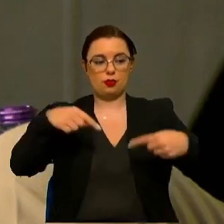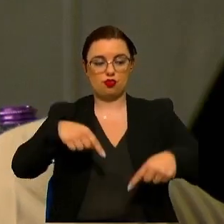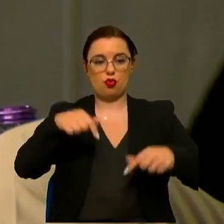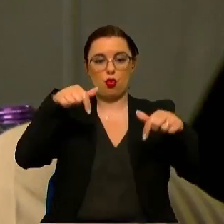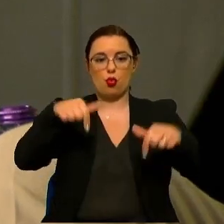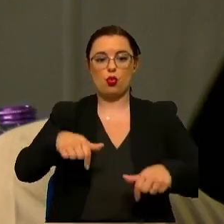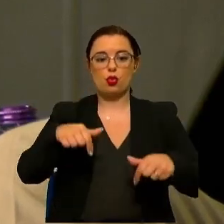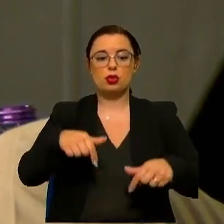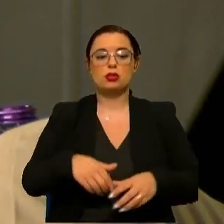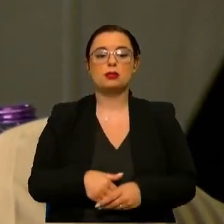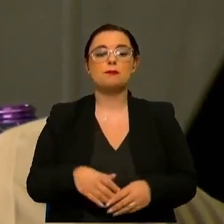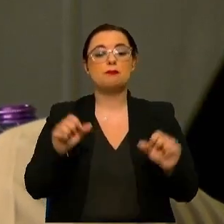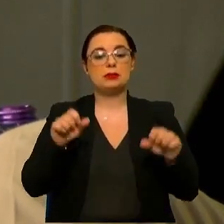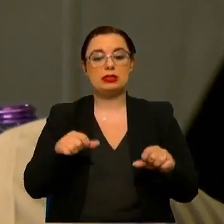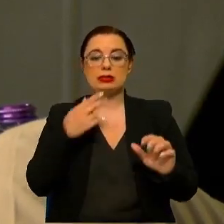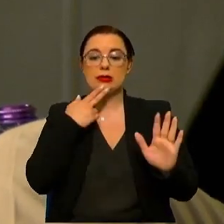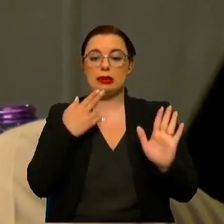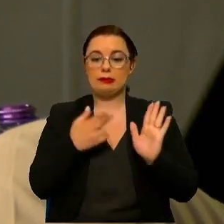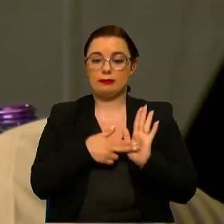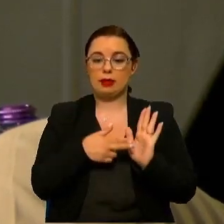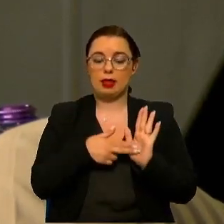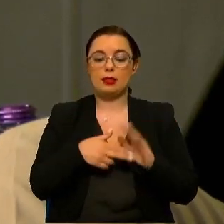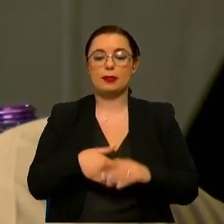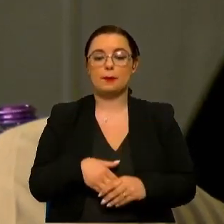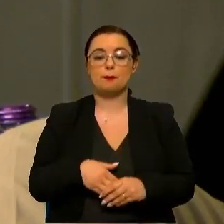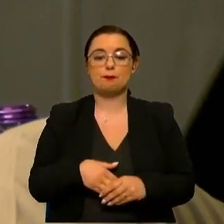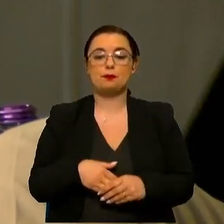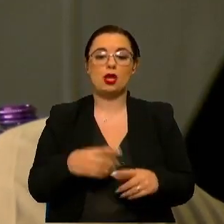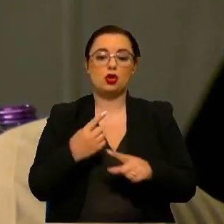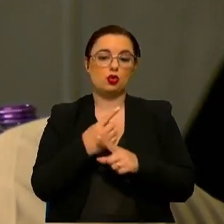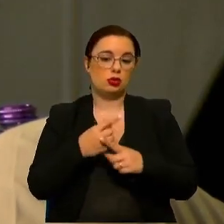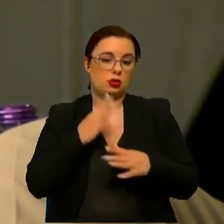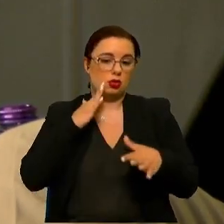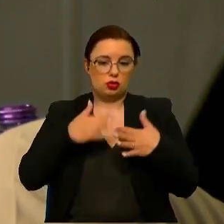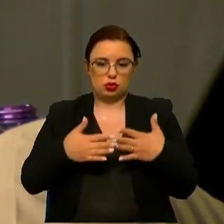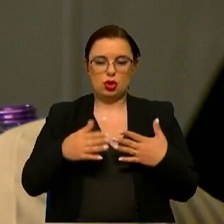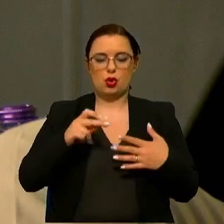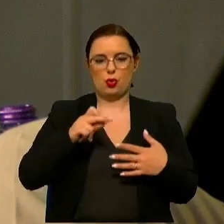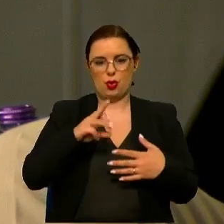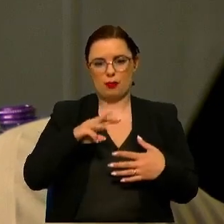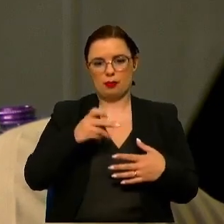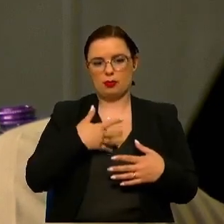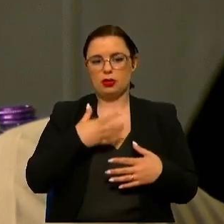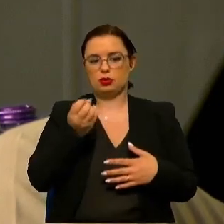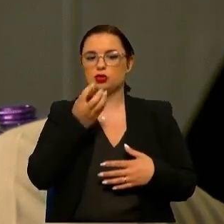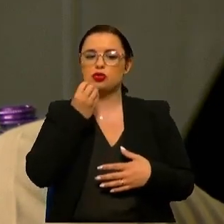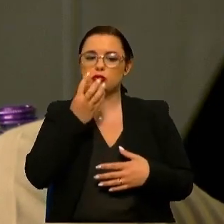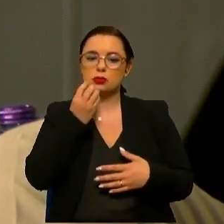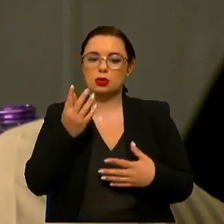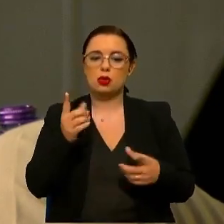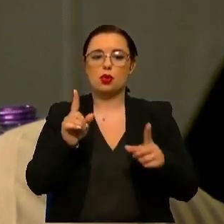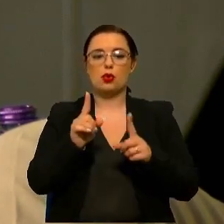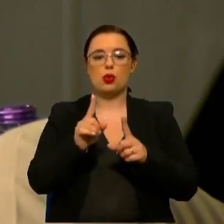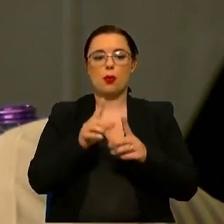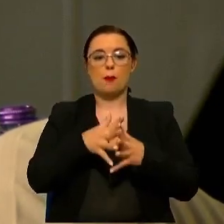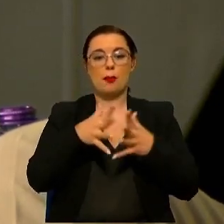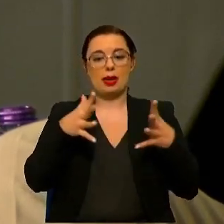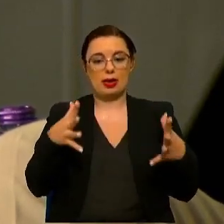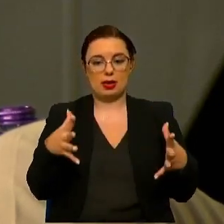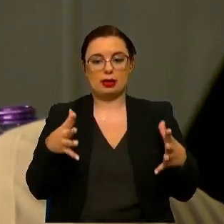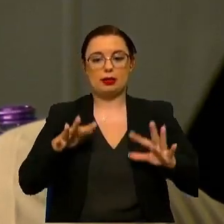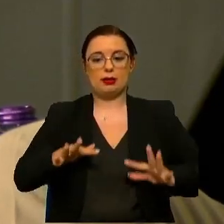morning. Thank you for the invitation to be here today. Yes, it is true. What Armando has